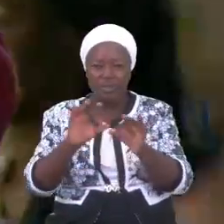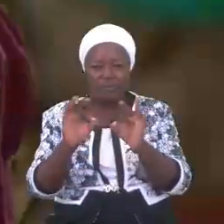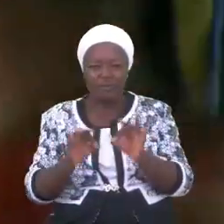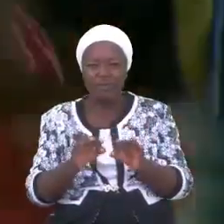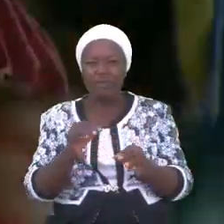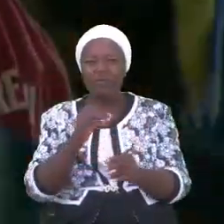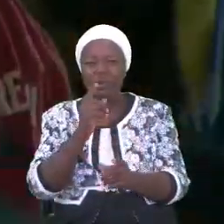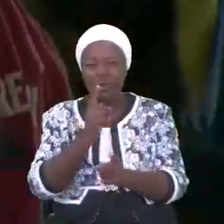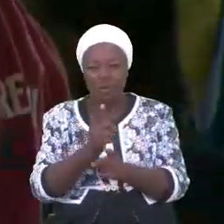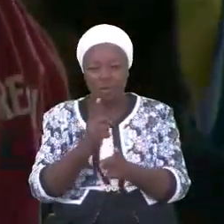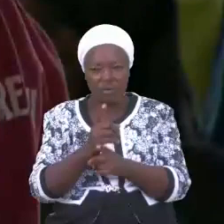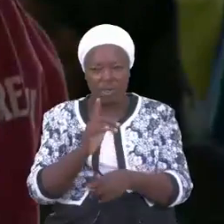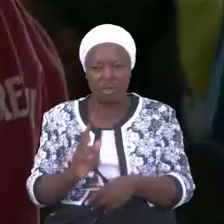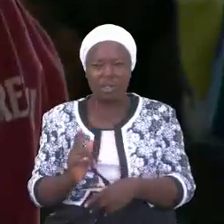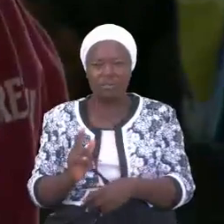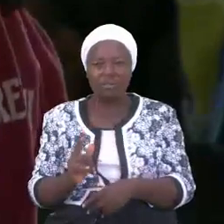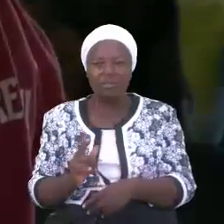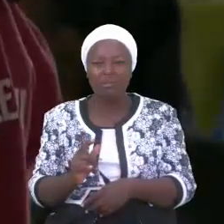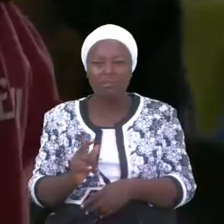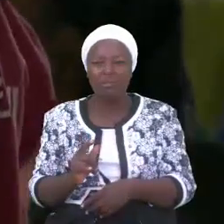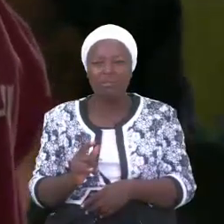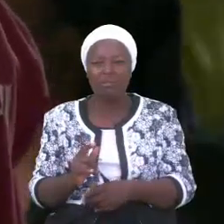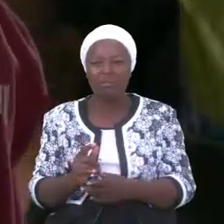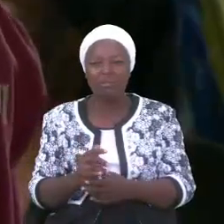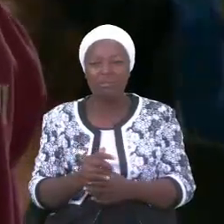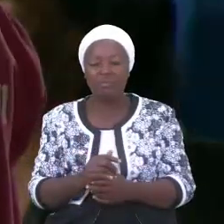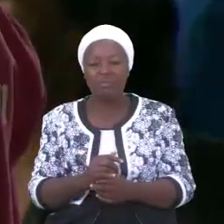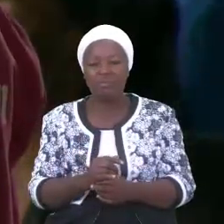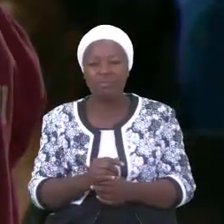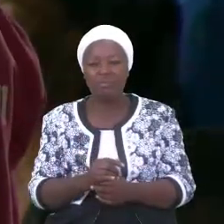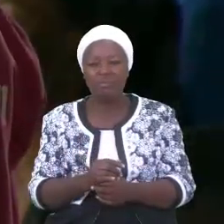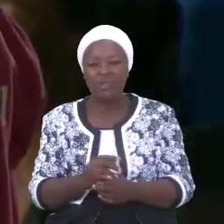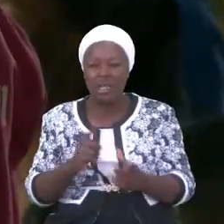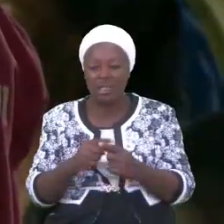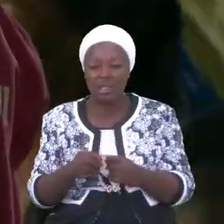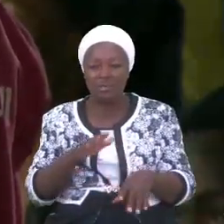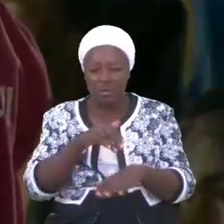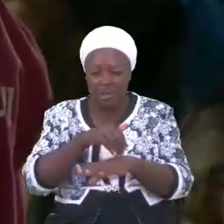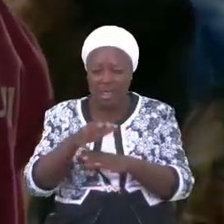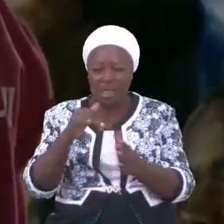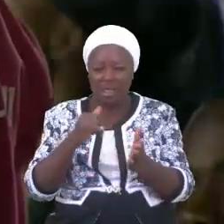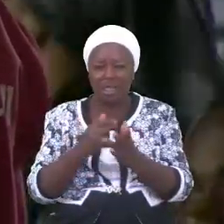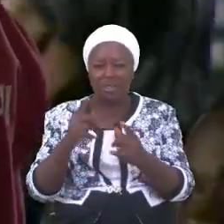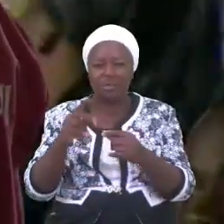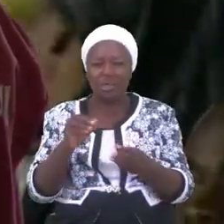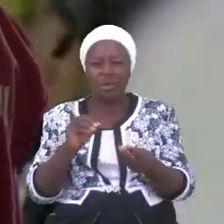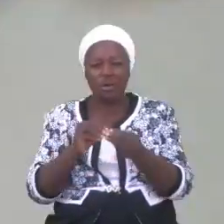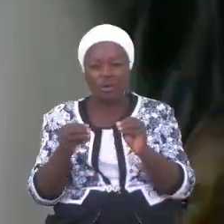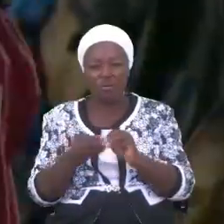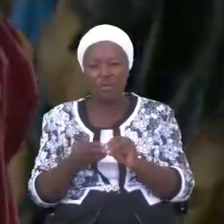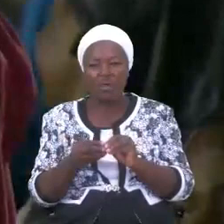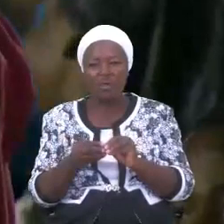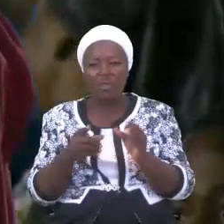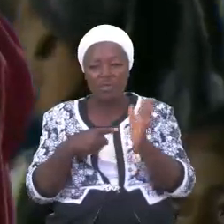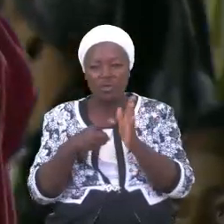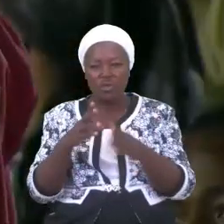SMS or WhatsApp to the number showing on the screen.